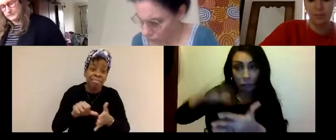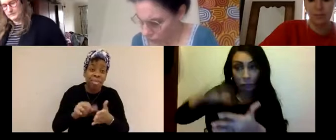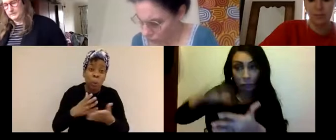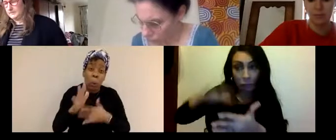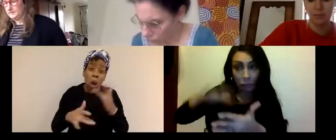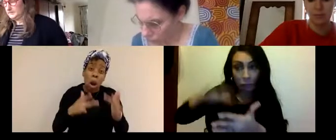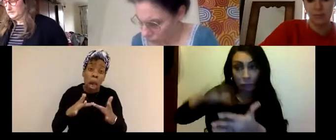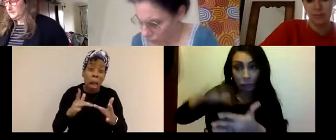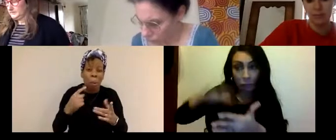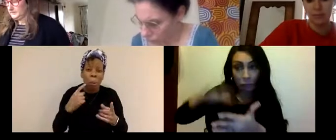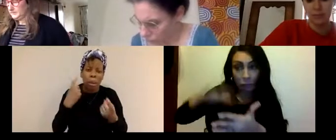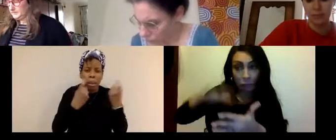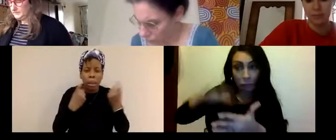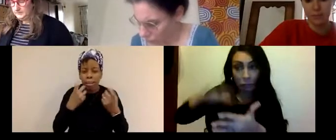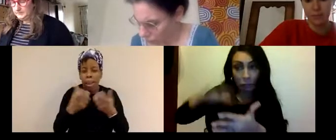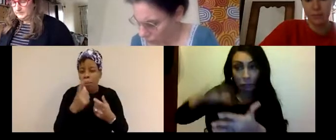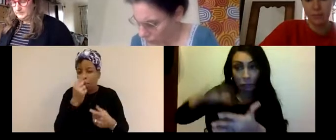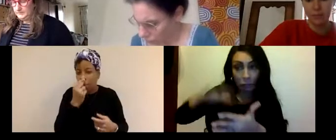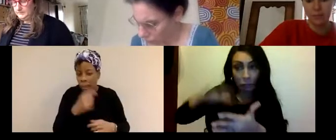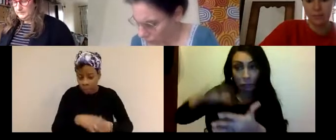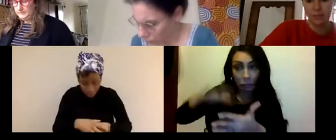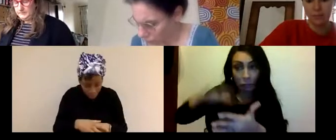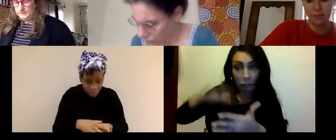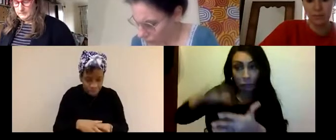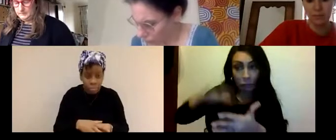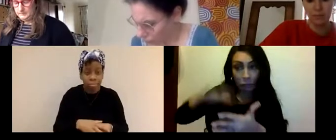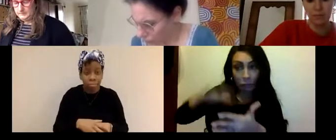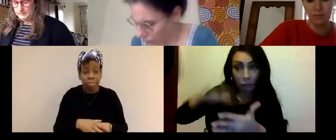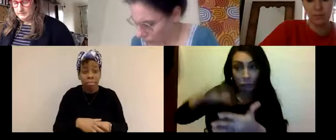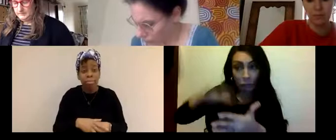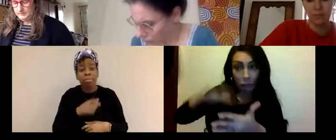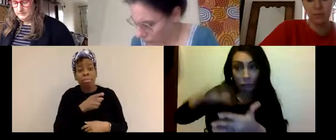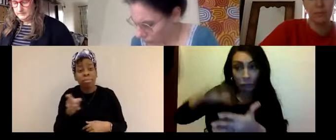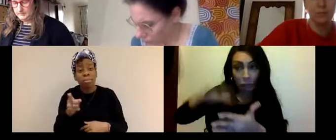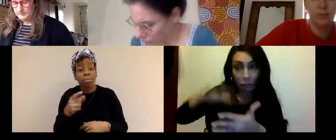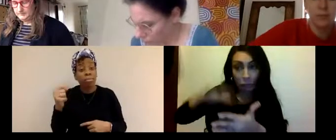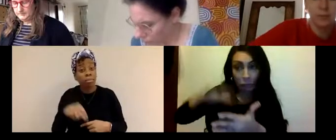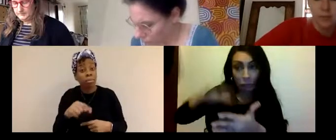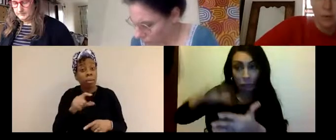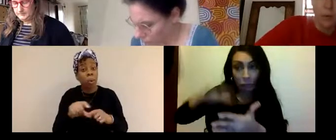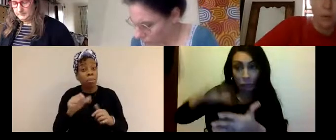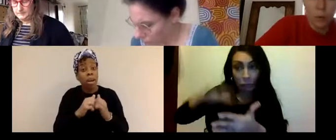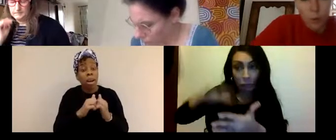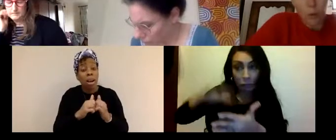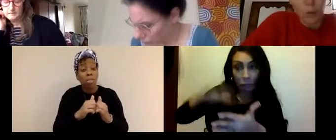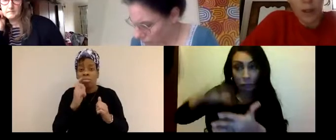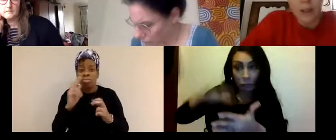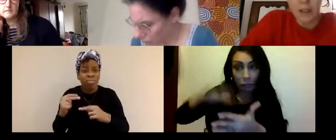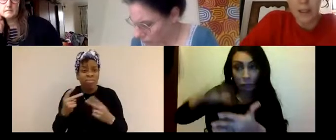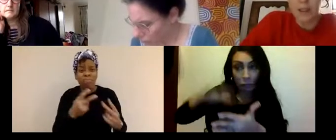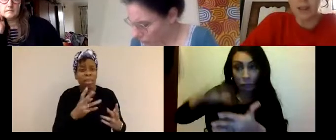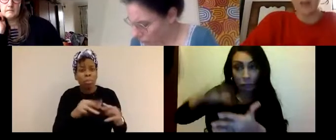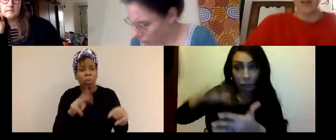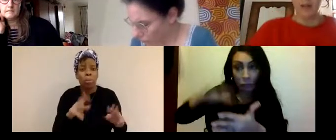that's something we're thinking about. But there's certainly an opportunity for anyone on the course in March to come and visit the museum at a later date when it's